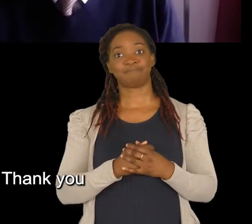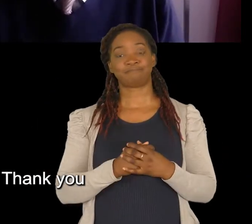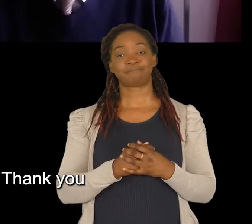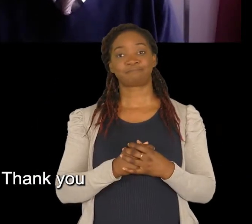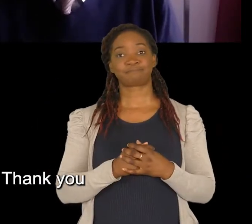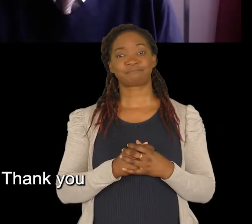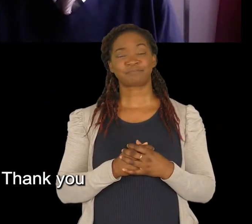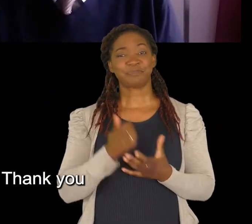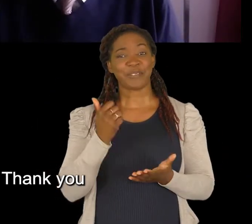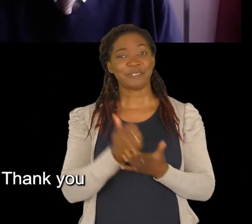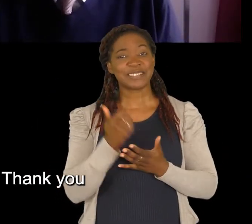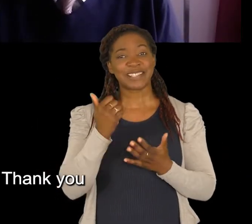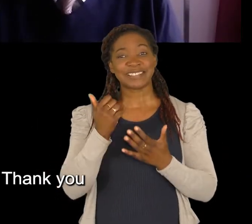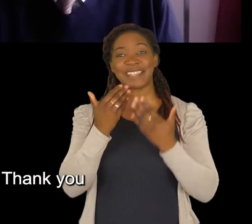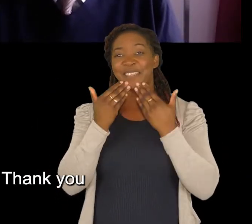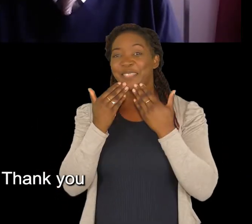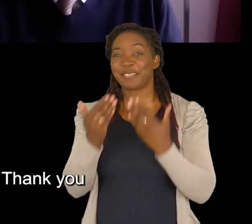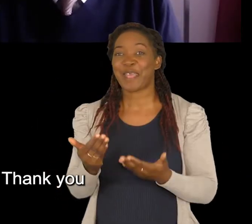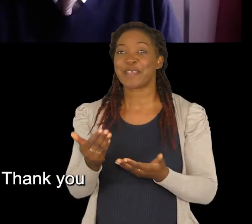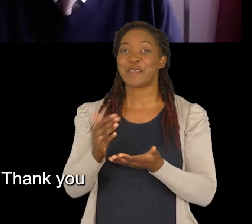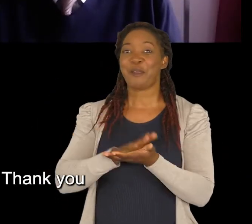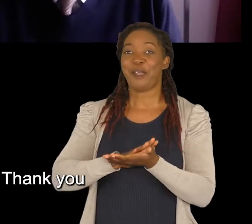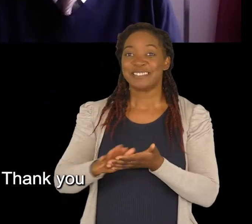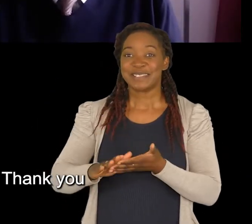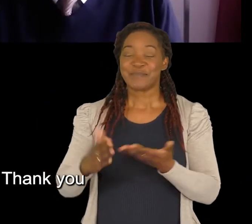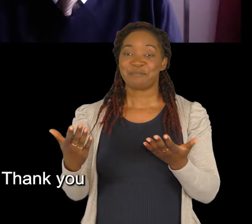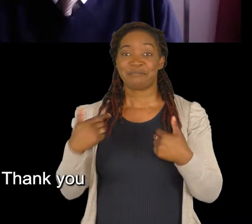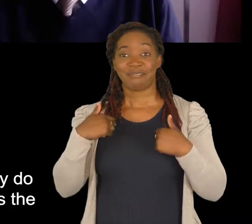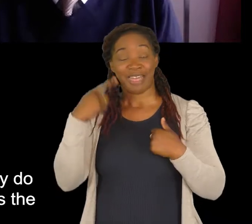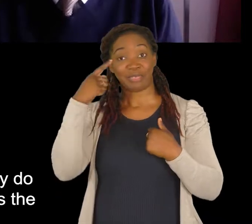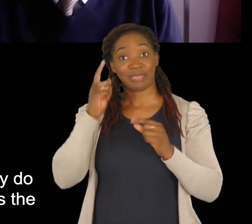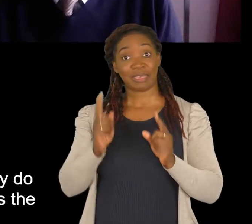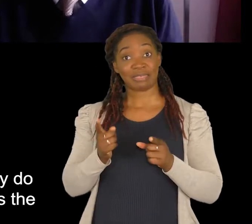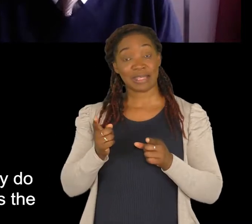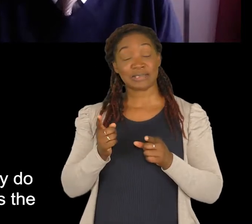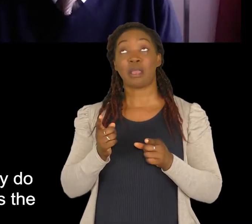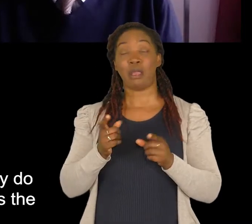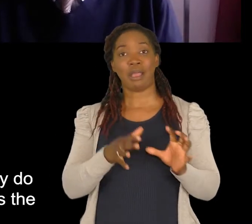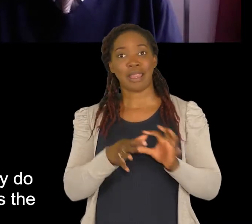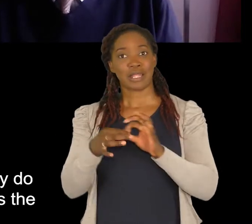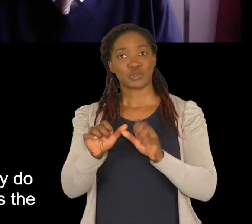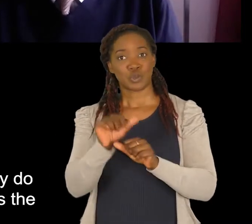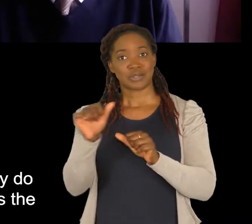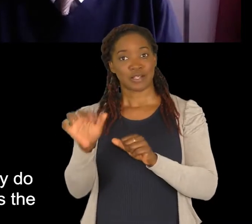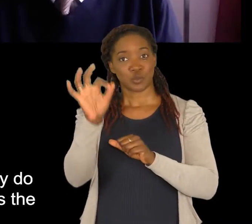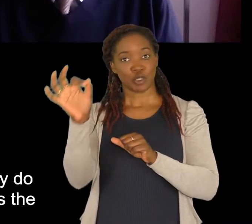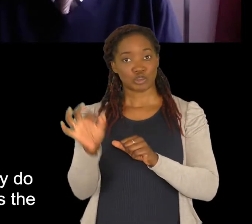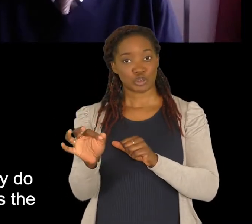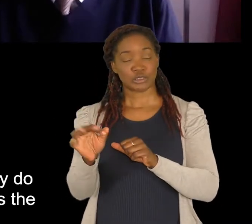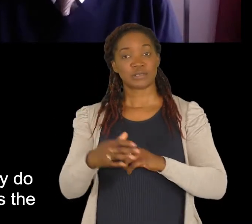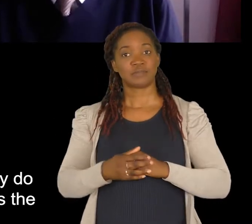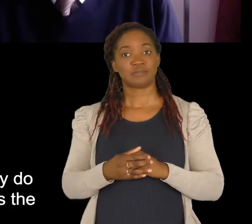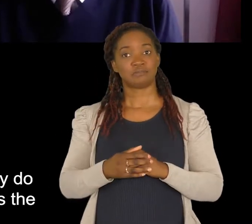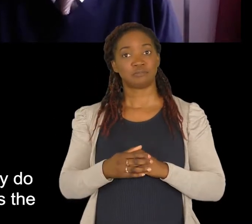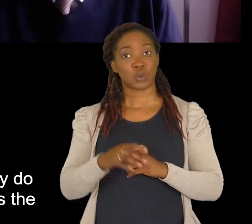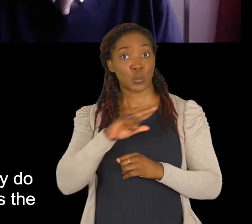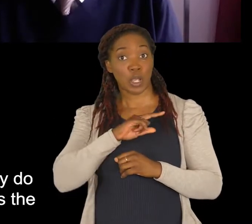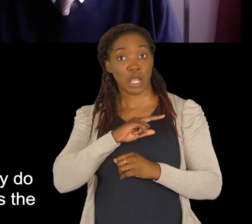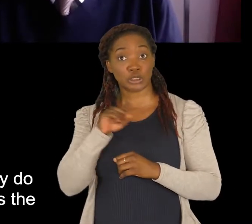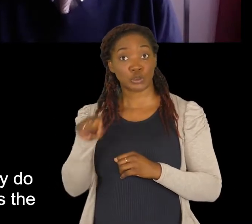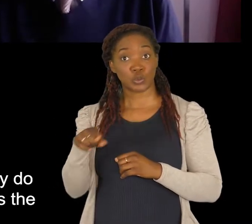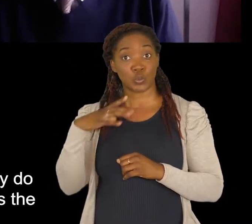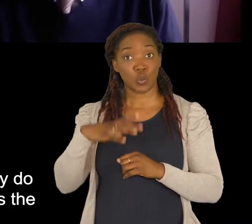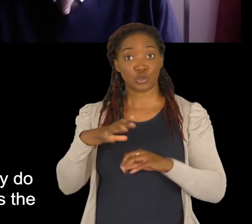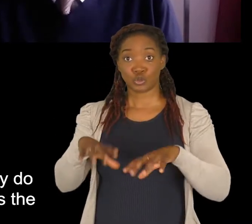me. Fantastic, and thank you, Hardeep. And I think this sort of leads into our next question very nicely, is the why do